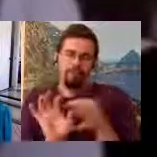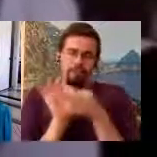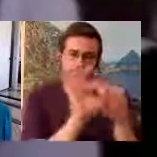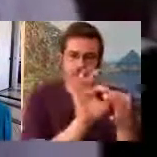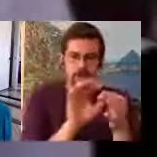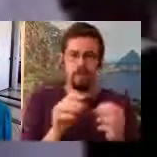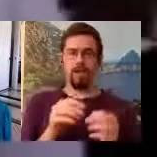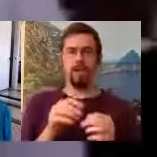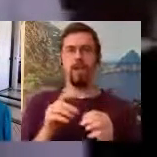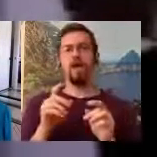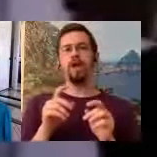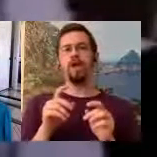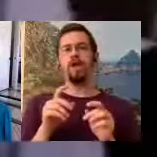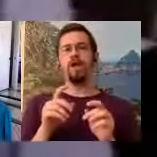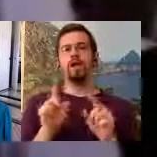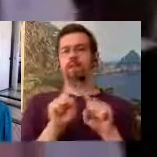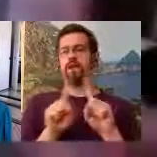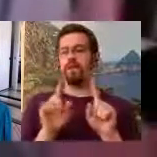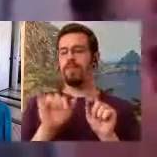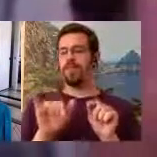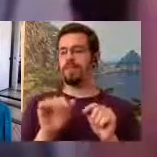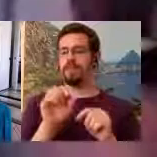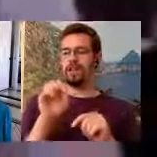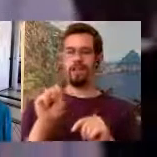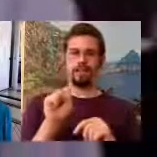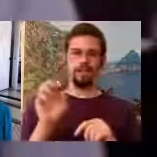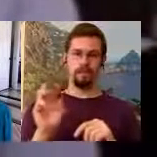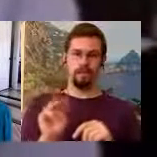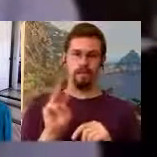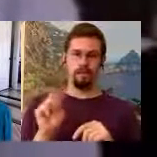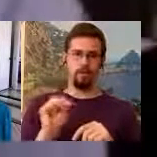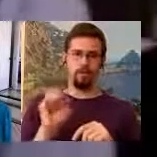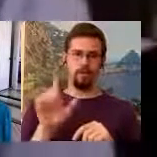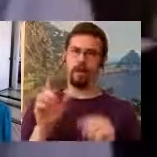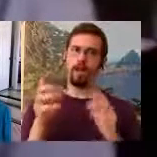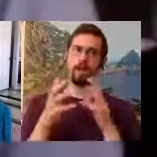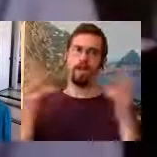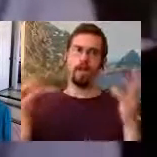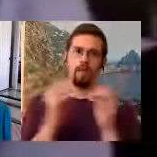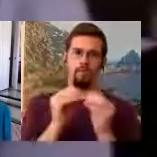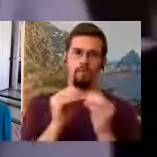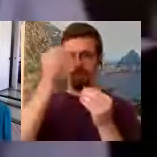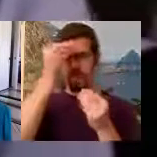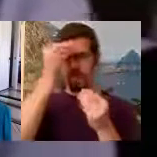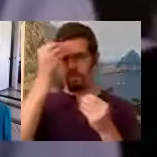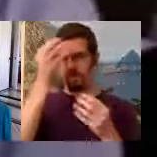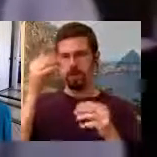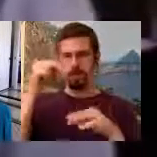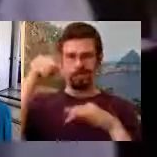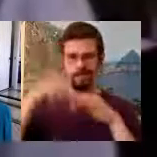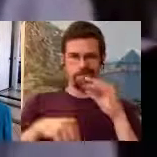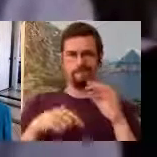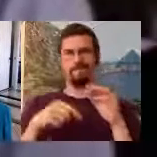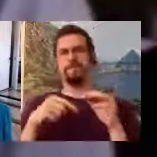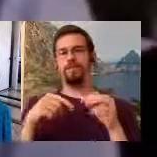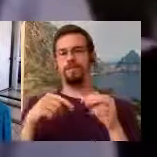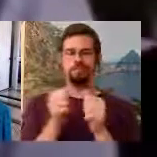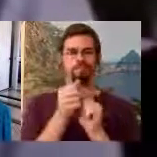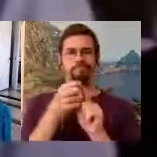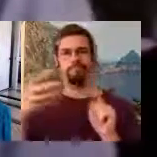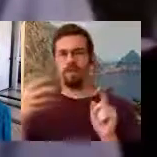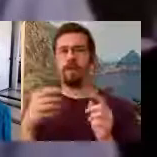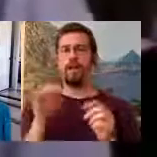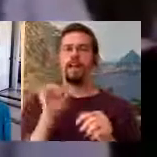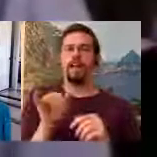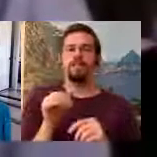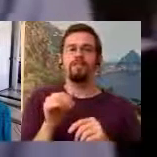more succinct, where the older notation is a lot bigger, more verbose, and you need to have a XML process in order to read it and process